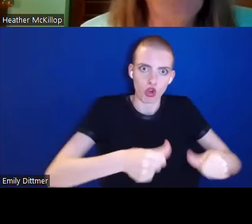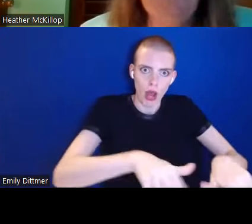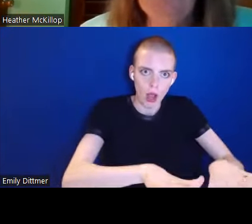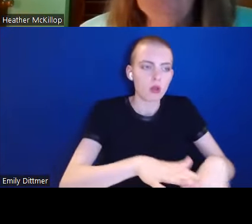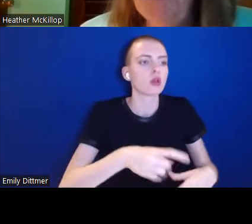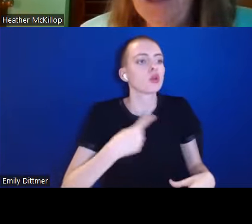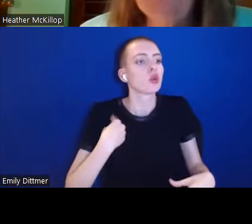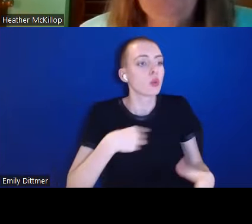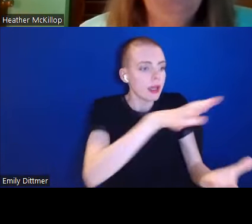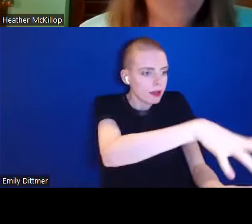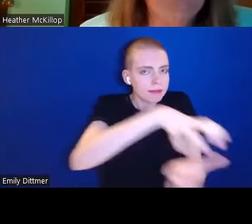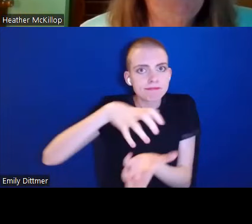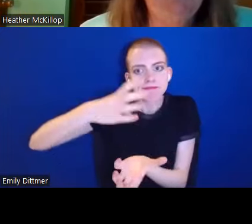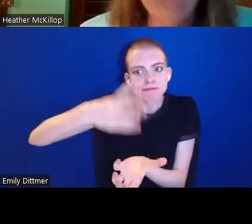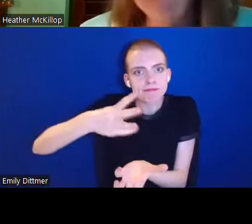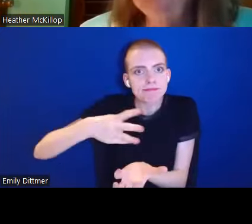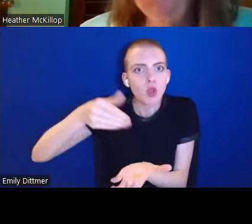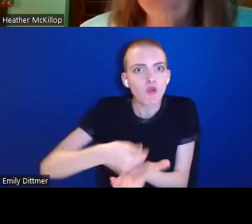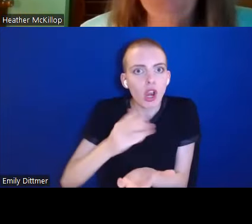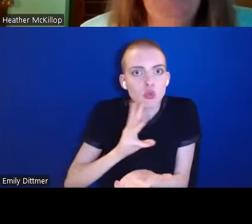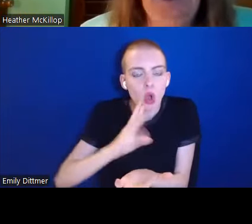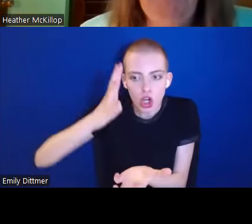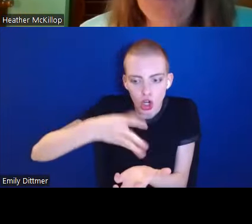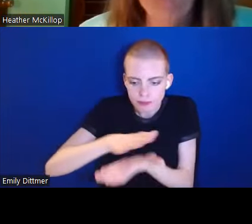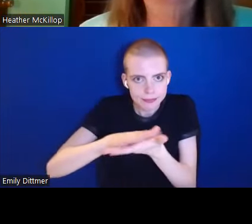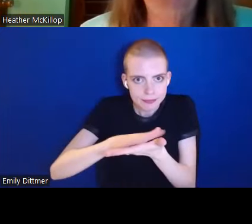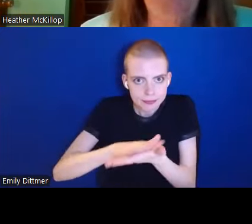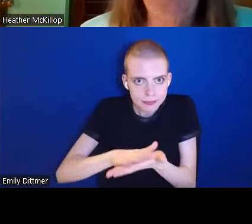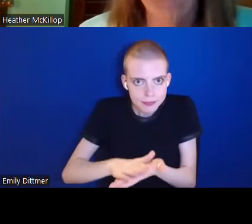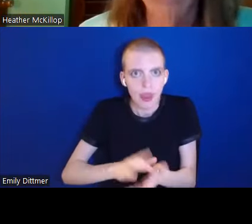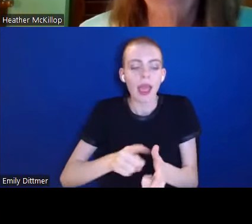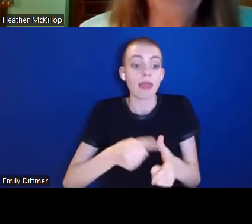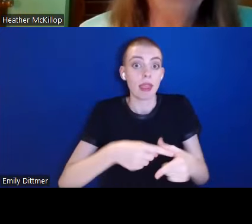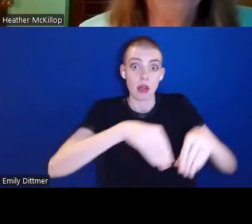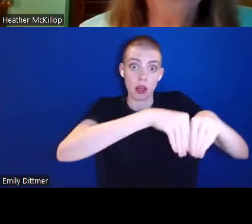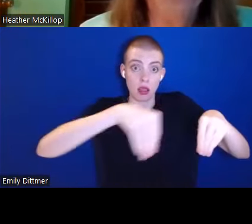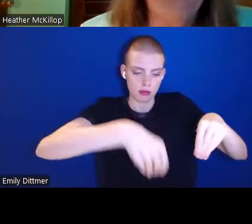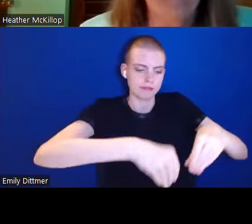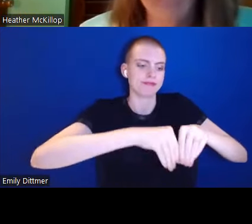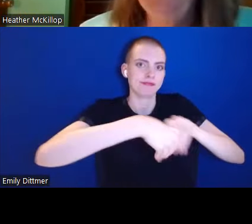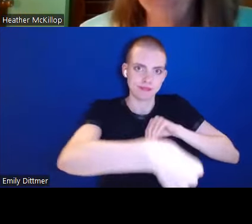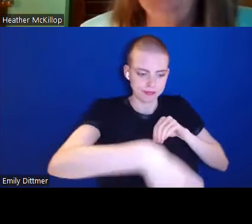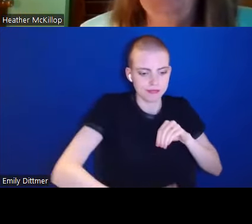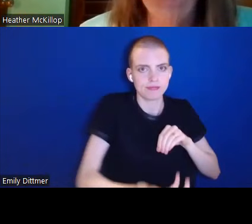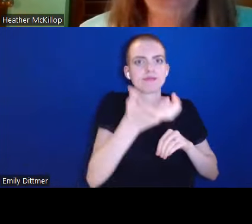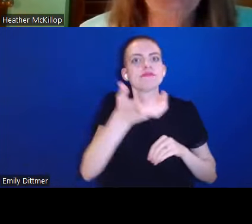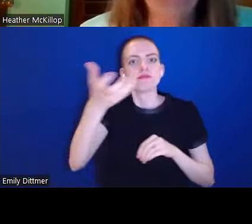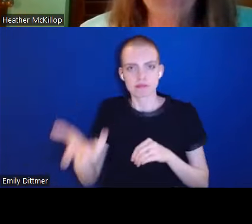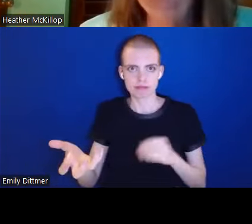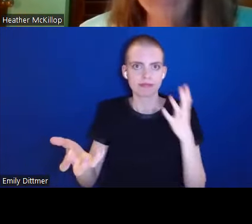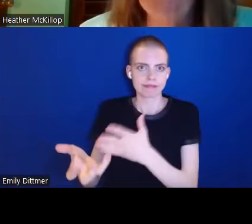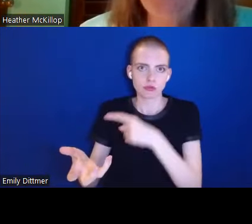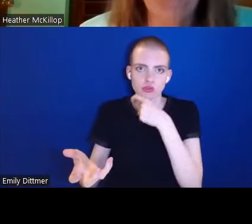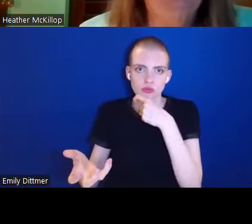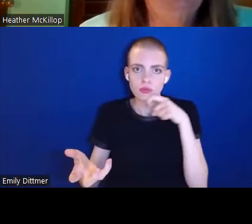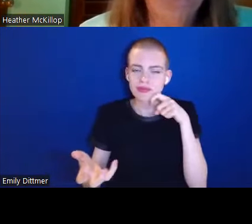fresh water, baths, and then finally take them out and then let them dry. The wood we keep wet, and we kept